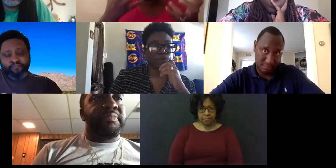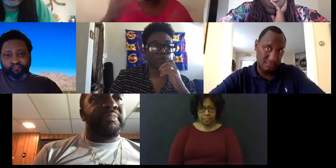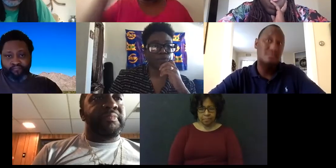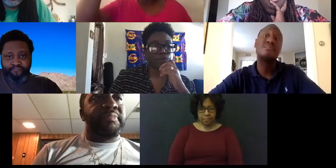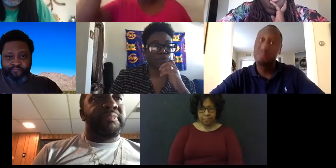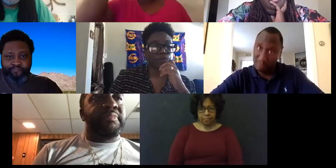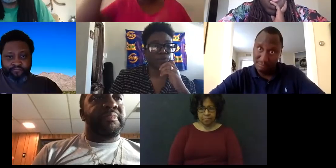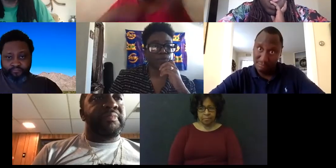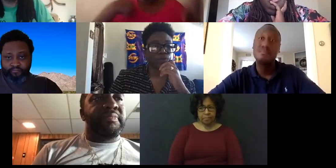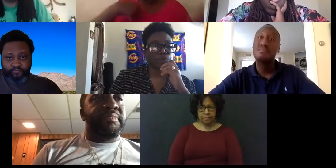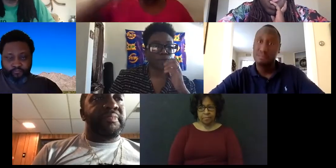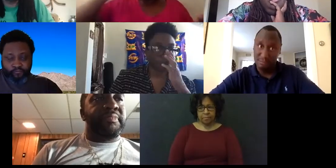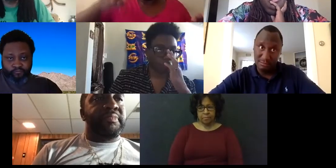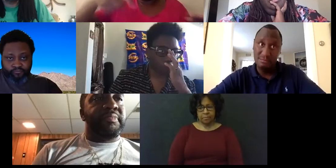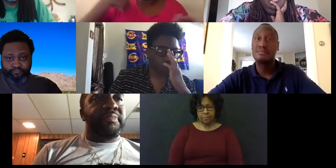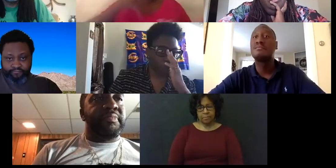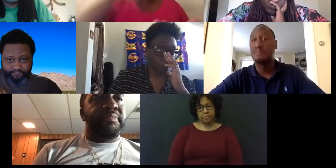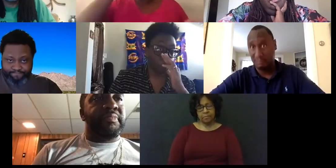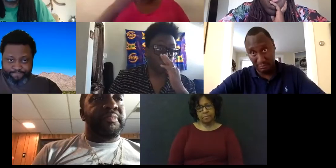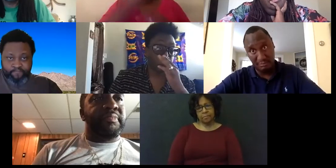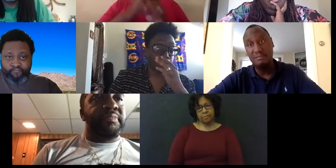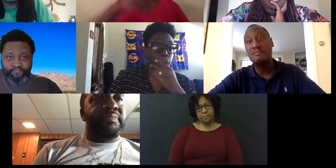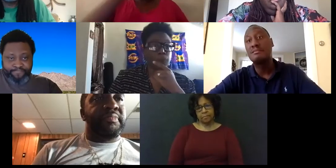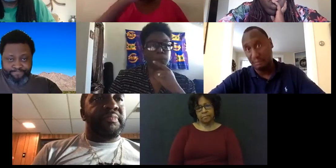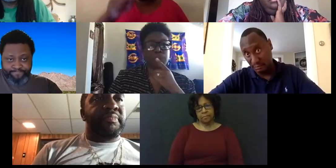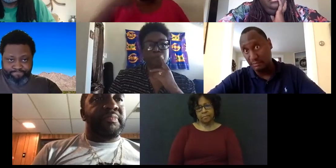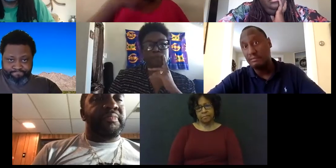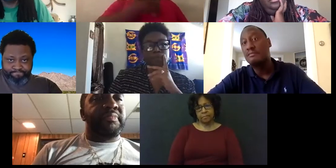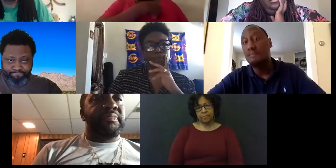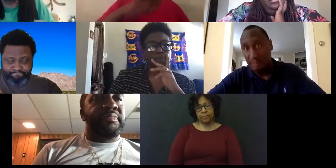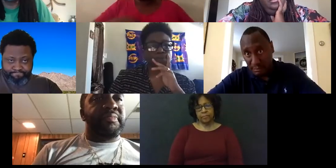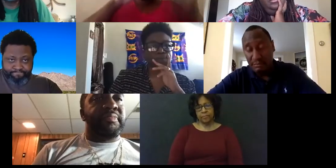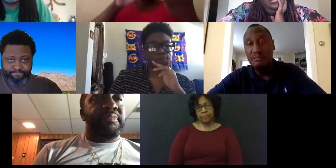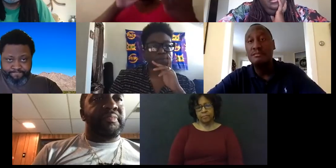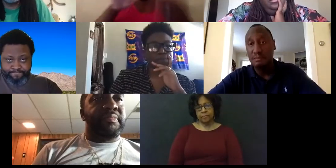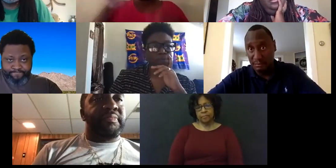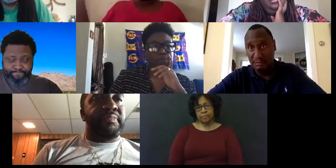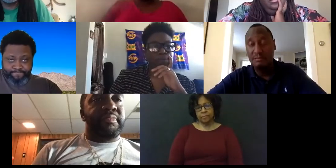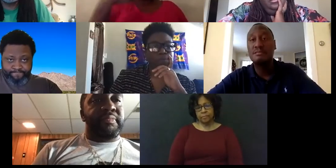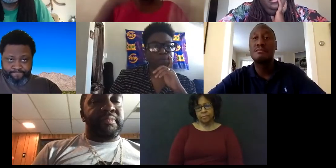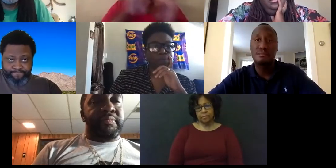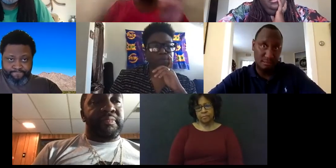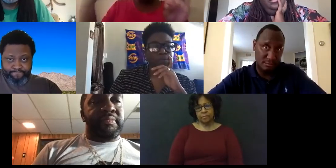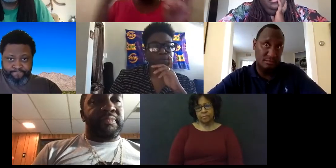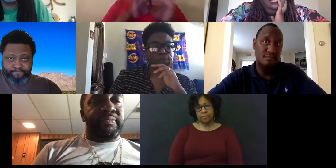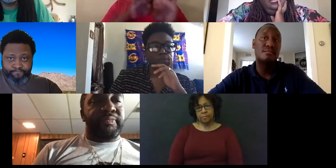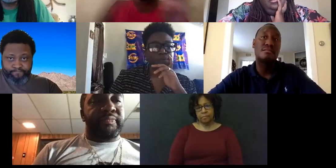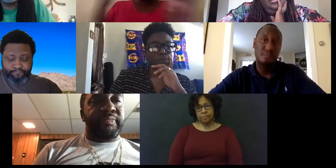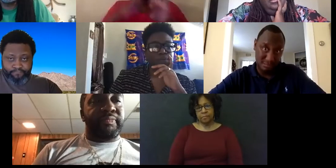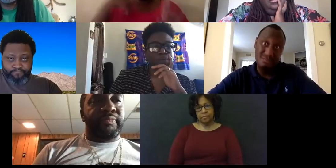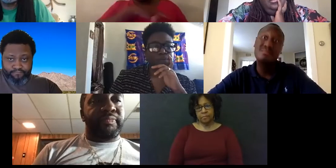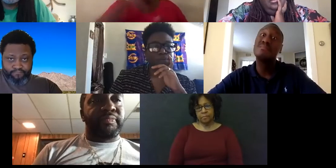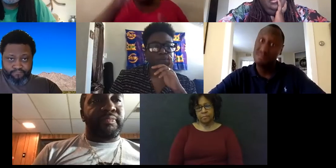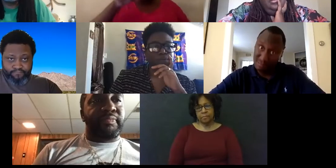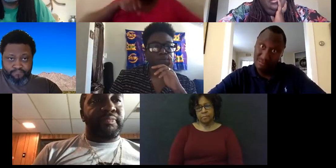need? We have to make sure that we go to them. They all have doors that open and close. We have to go to